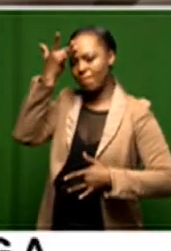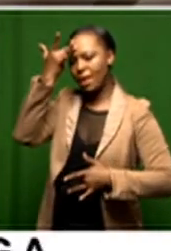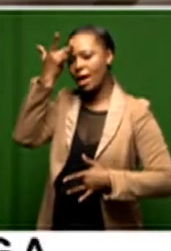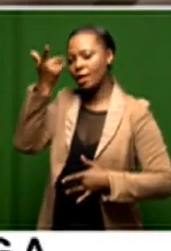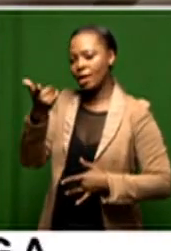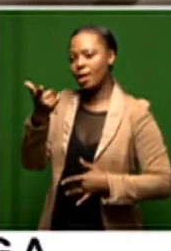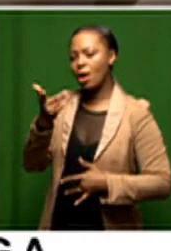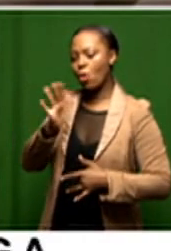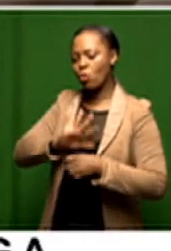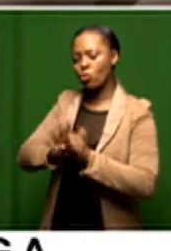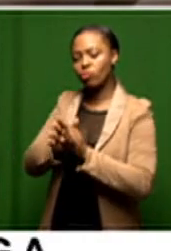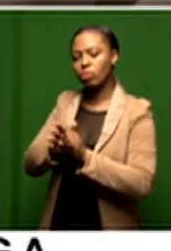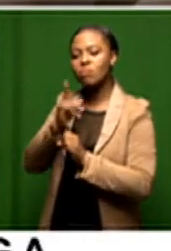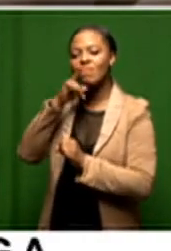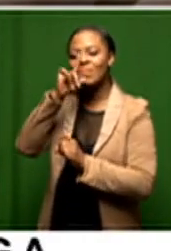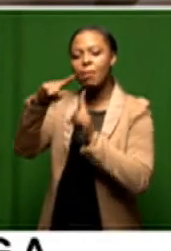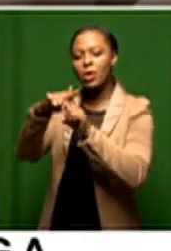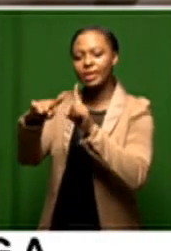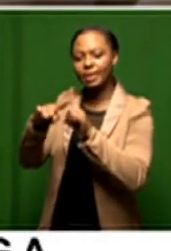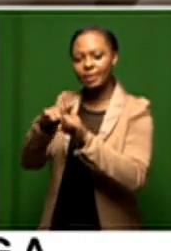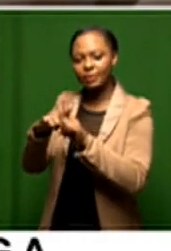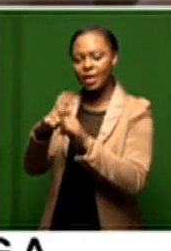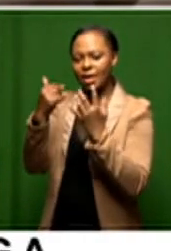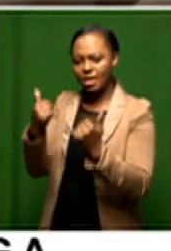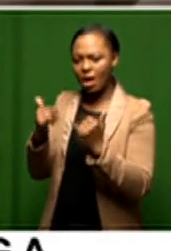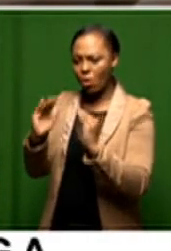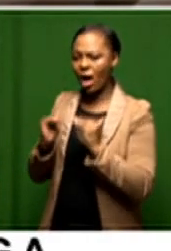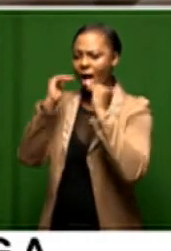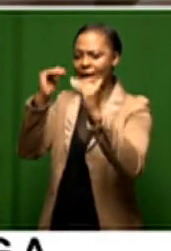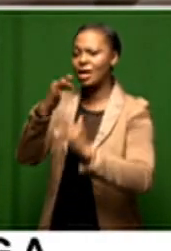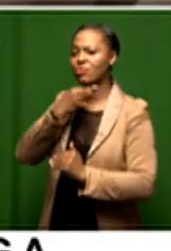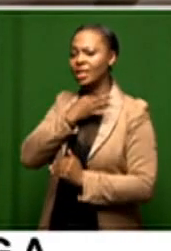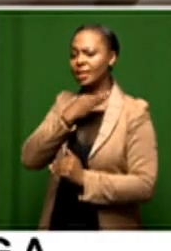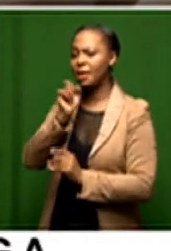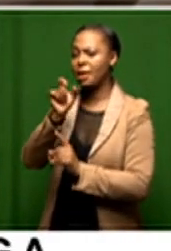COVID positive, are they now seen as higher risk patients?